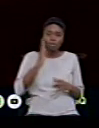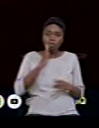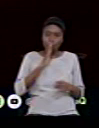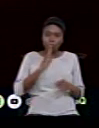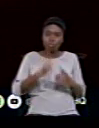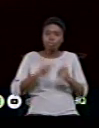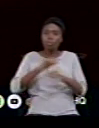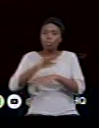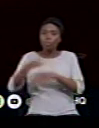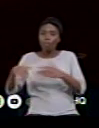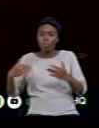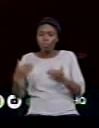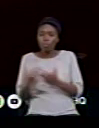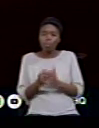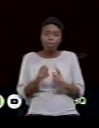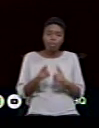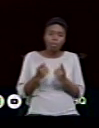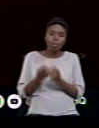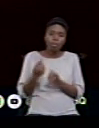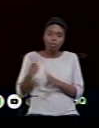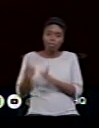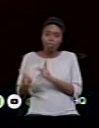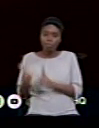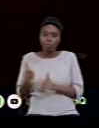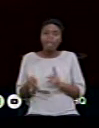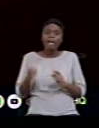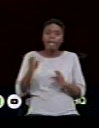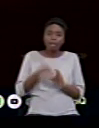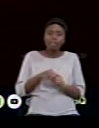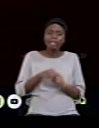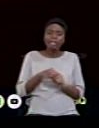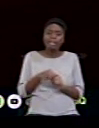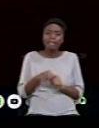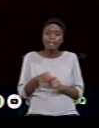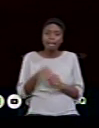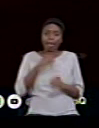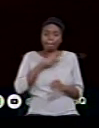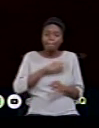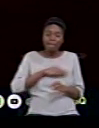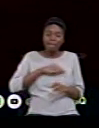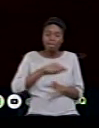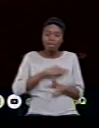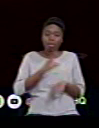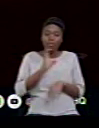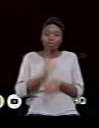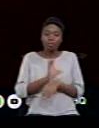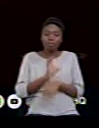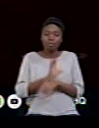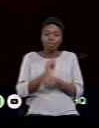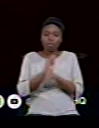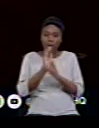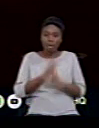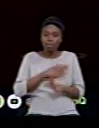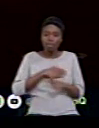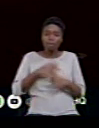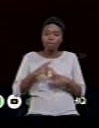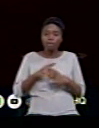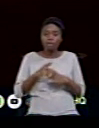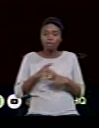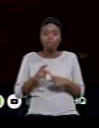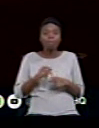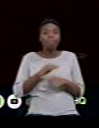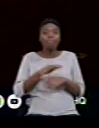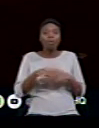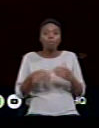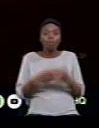all categories of people, including ministers, church workers, and professionals. Each